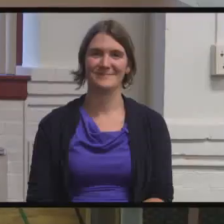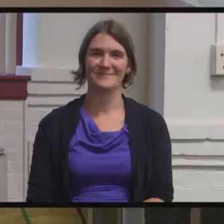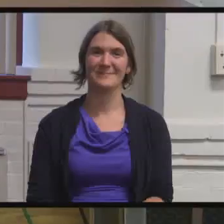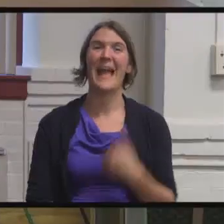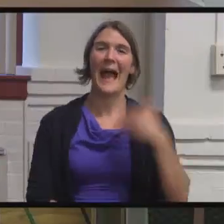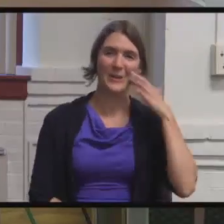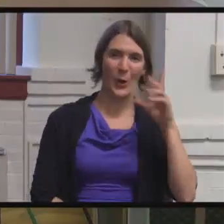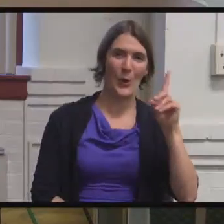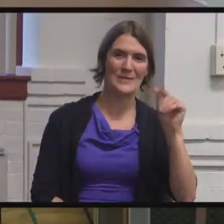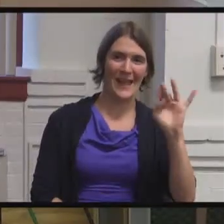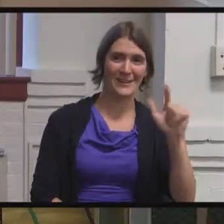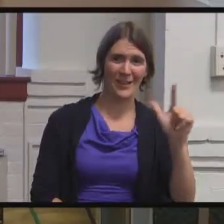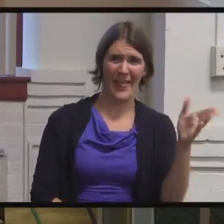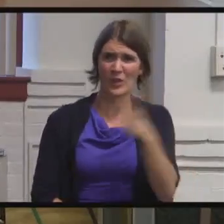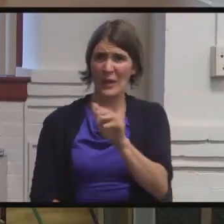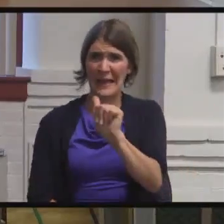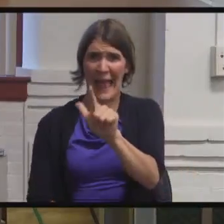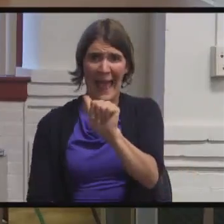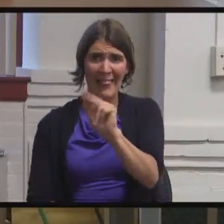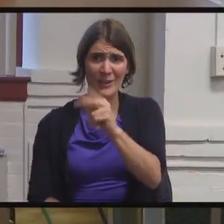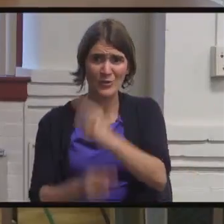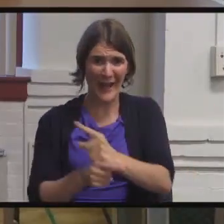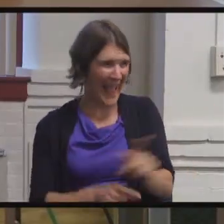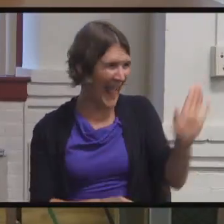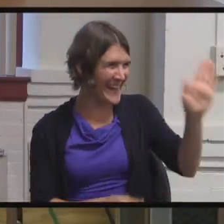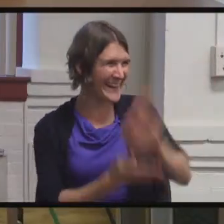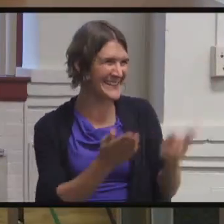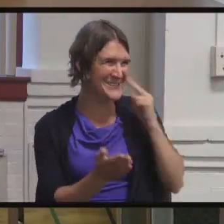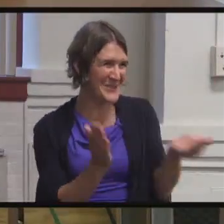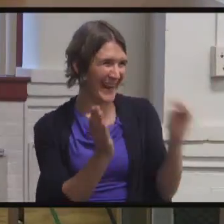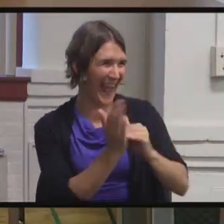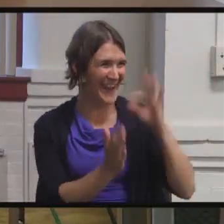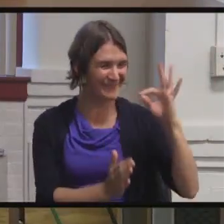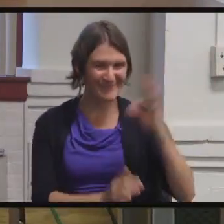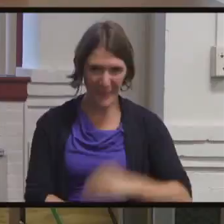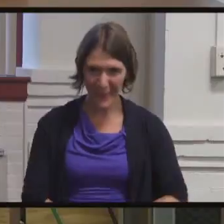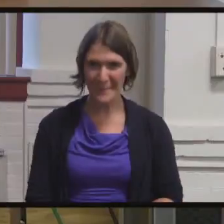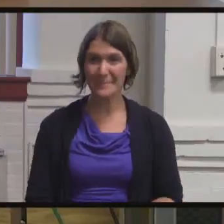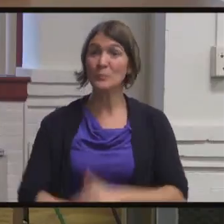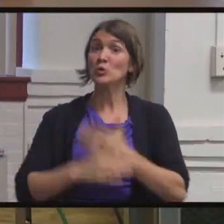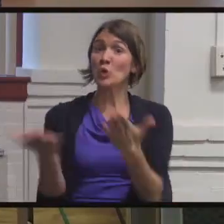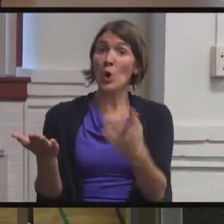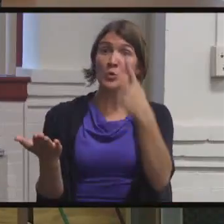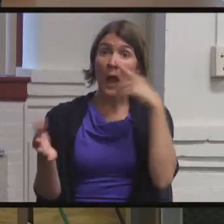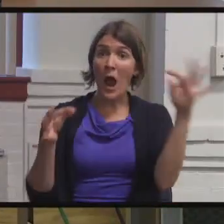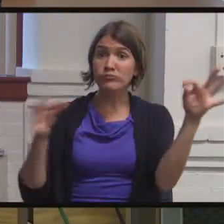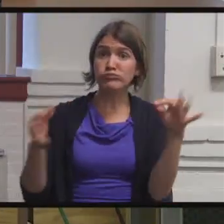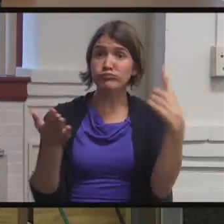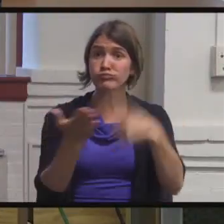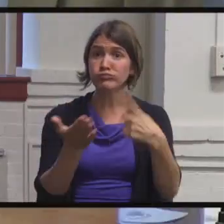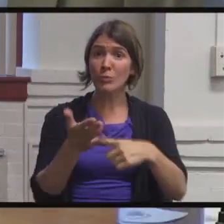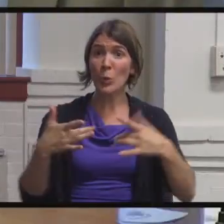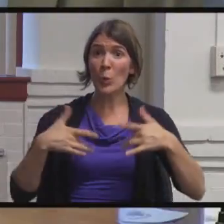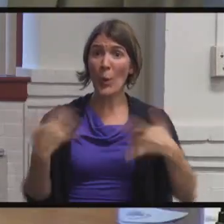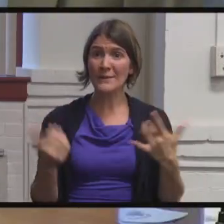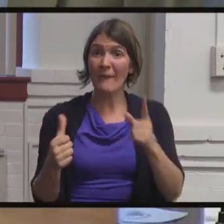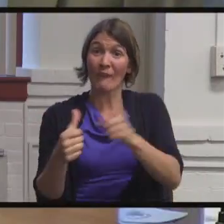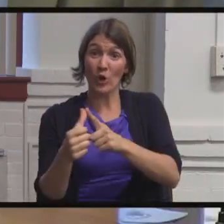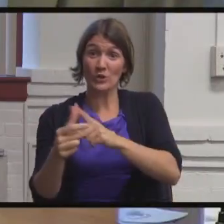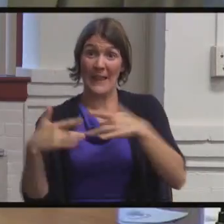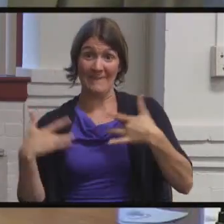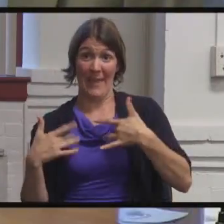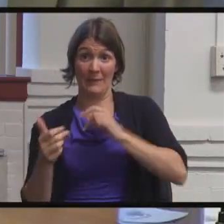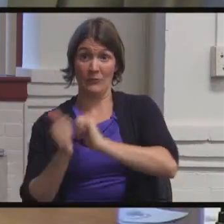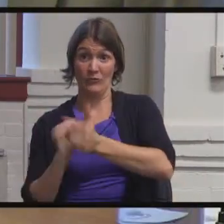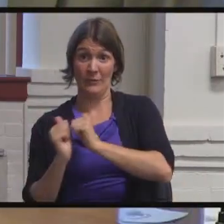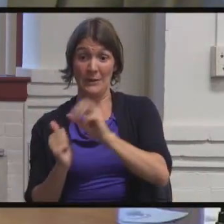I know Daniel, it's Alan. Yep. Hey, nice how are you to see doing you today? Again. Nice to see you guys. All right, so maybe you want to tell us about the Soapbox Derby